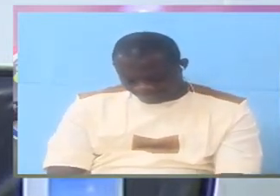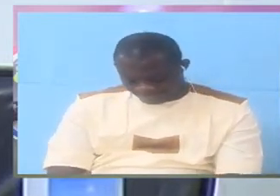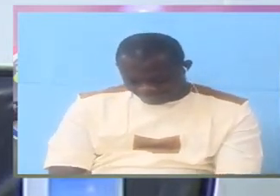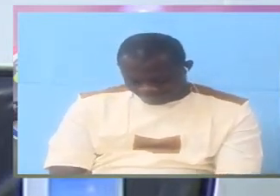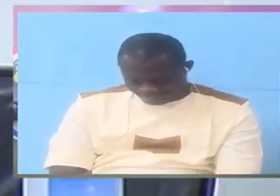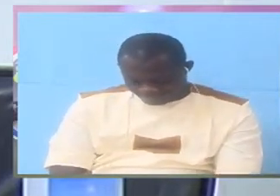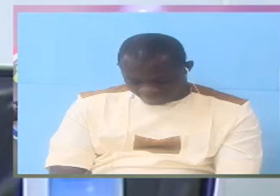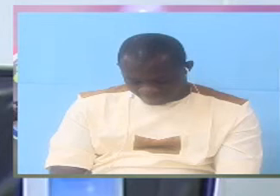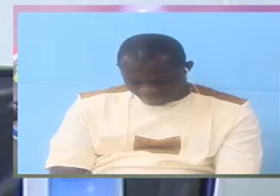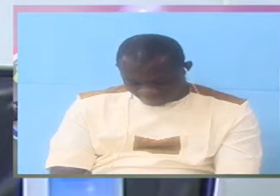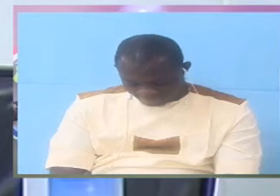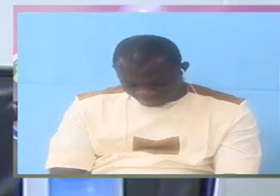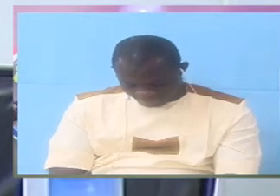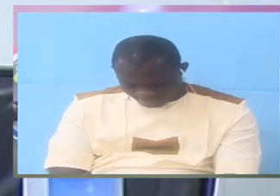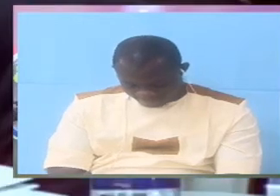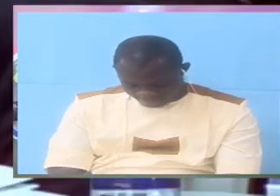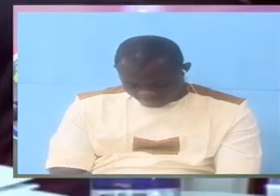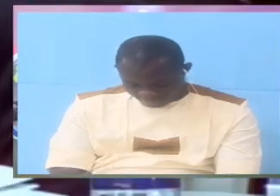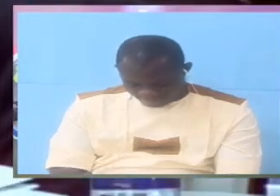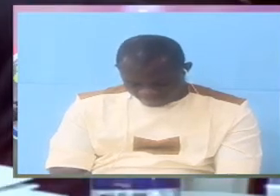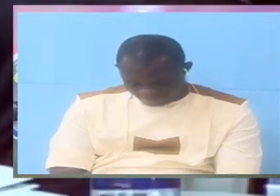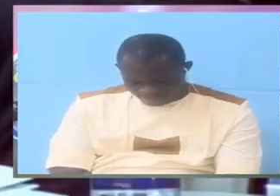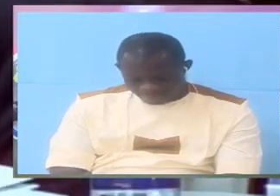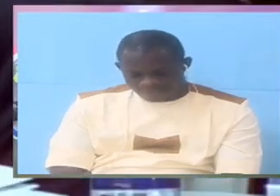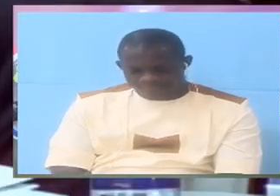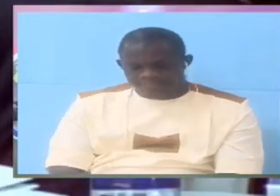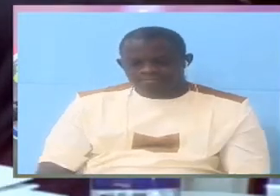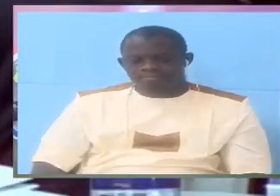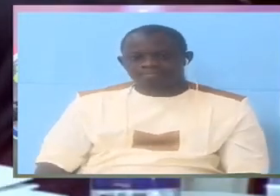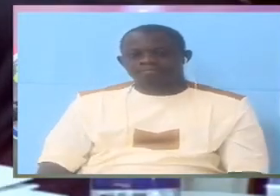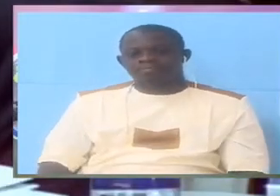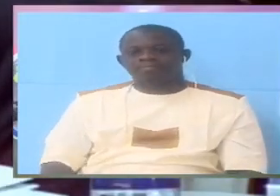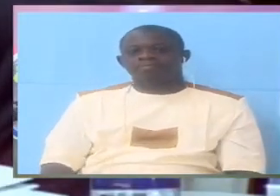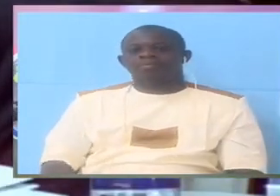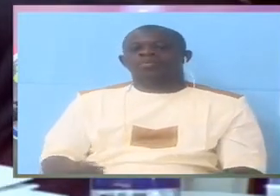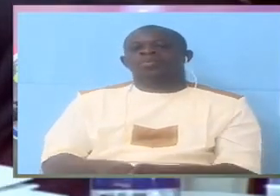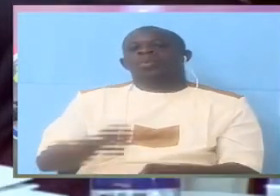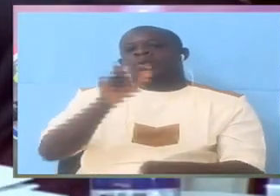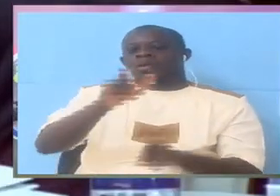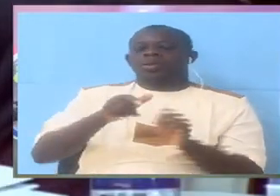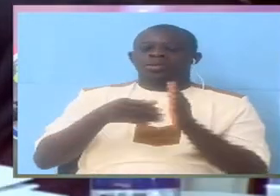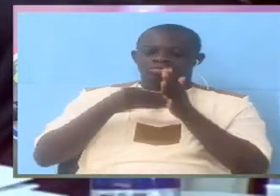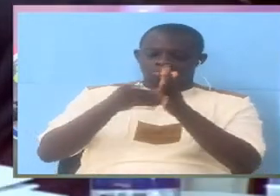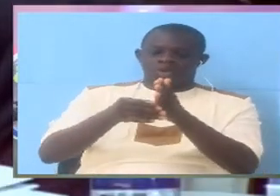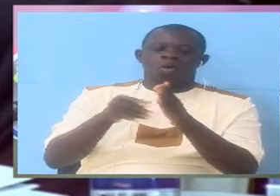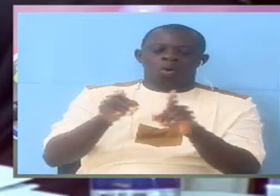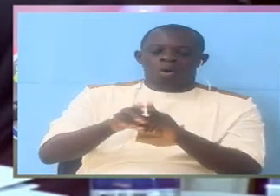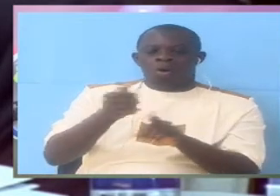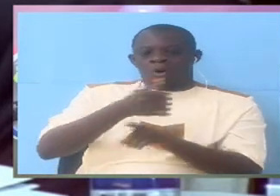Counter-espionage head, what would that be? That's not director. These orders that you have,